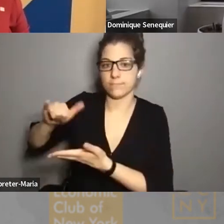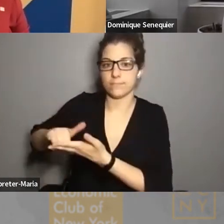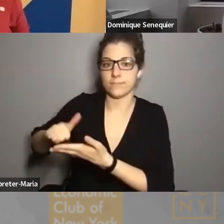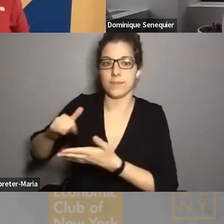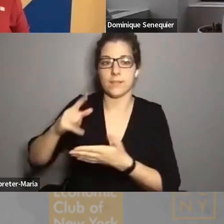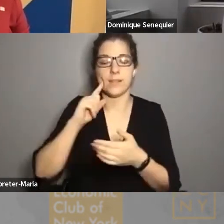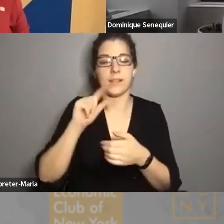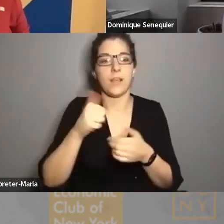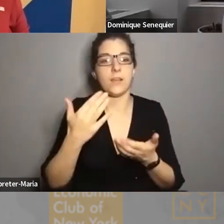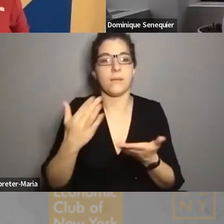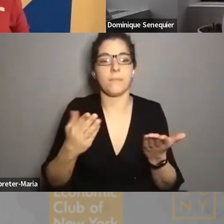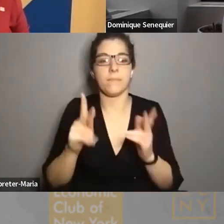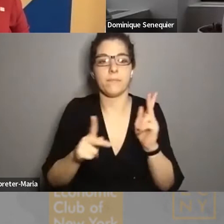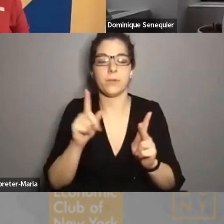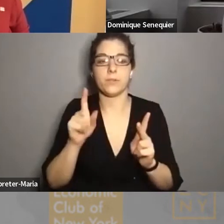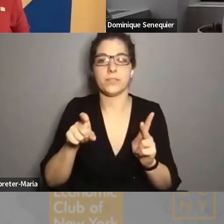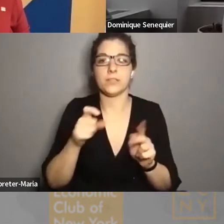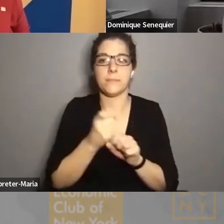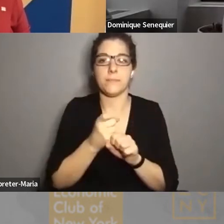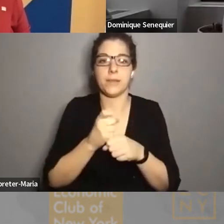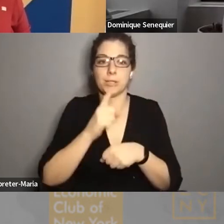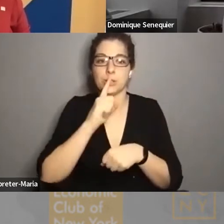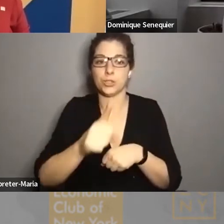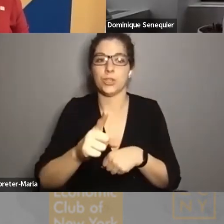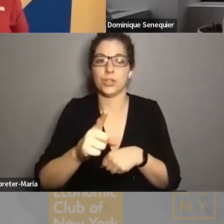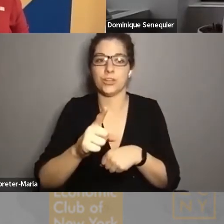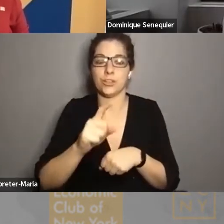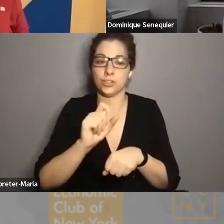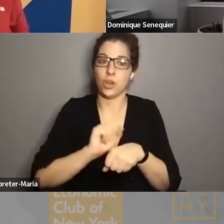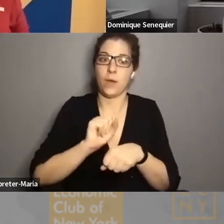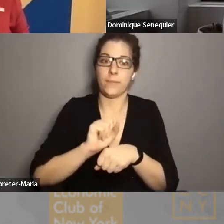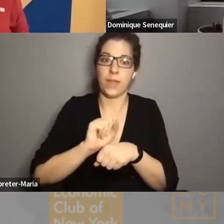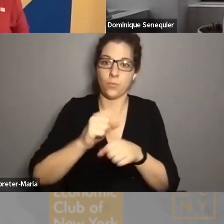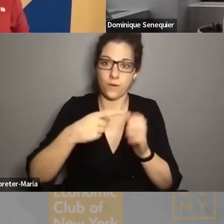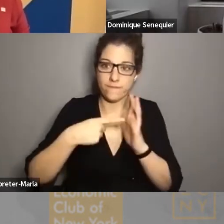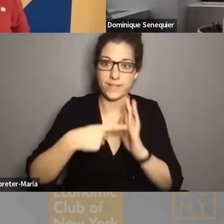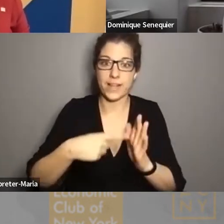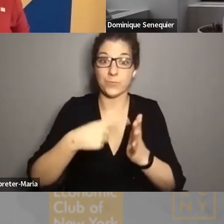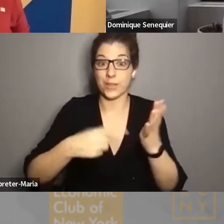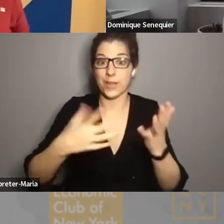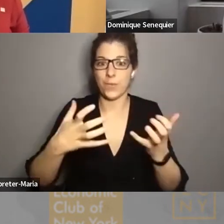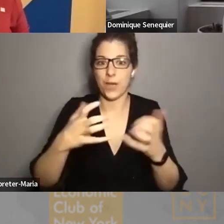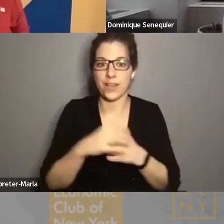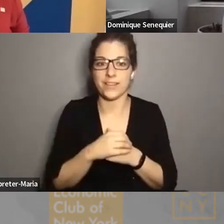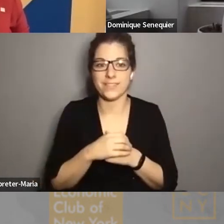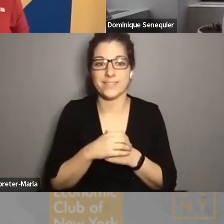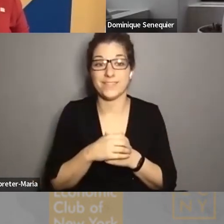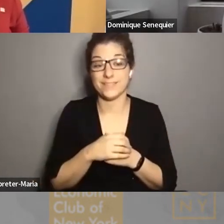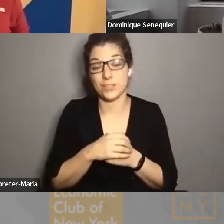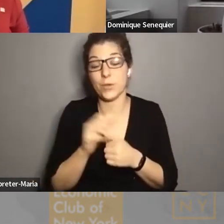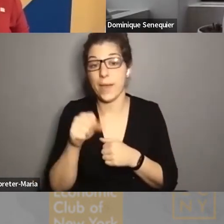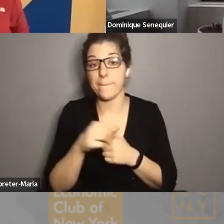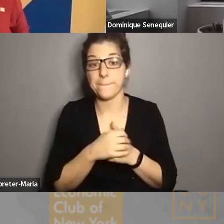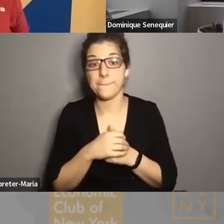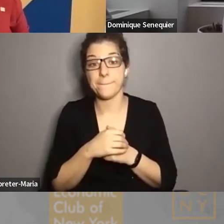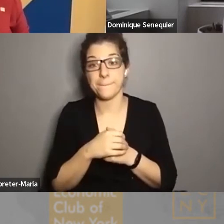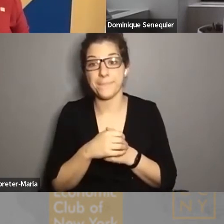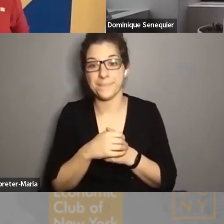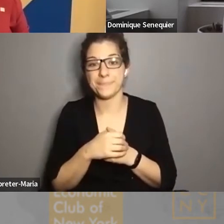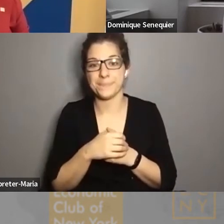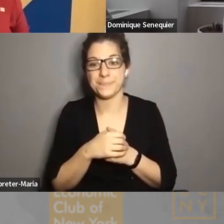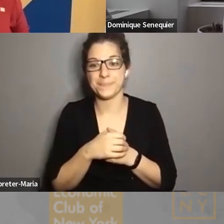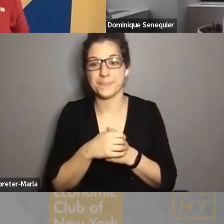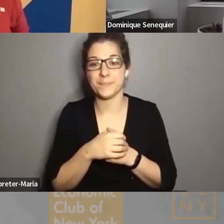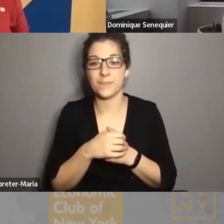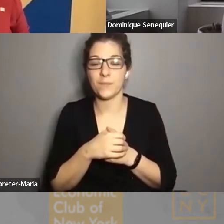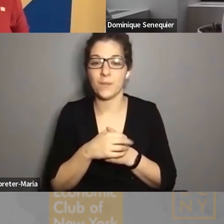people really need to make sure that they're going into a job that really reflects what they want to do. So, yeah. Rania, were you going to